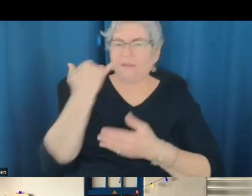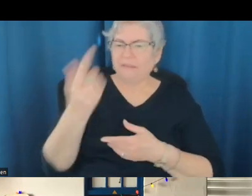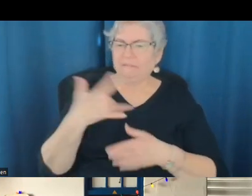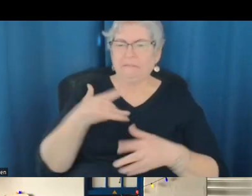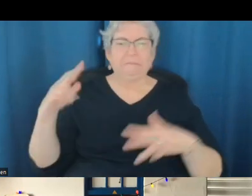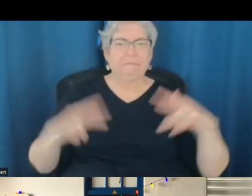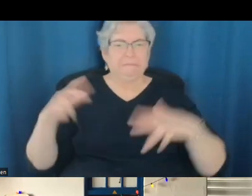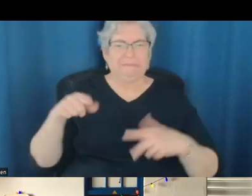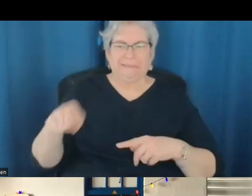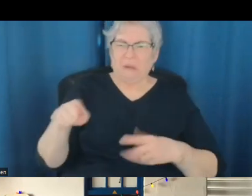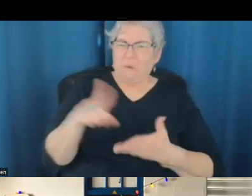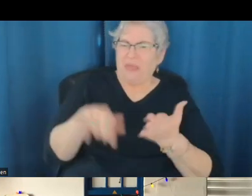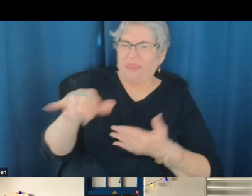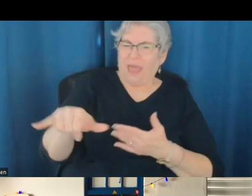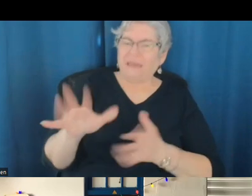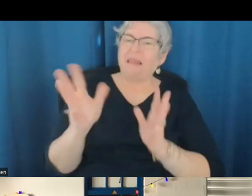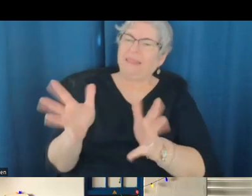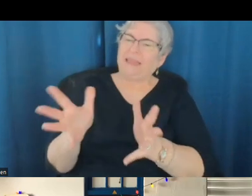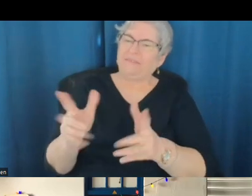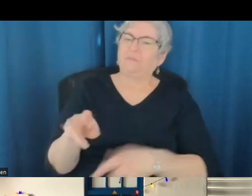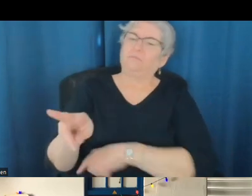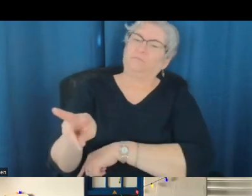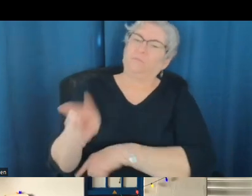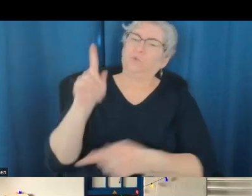of what something is, let it remain until you know.